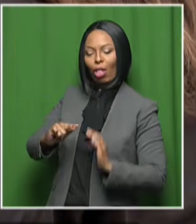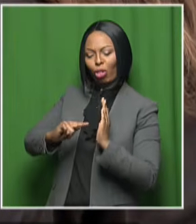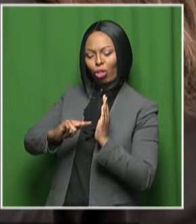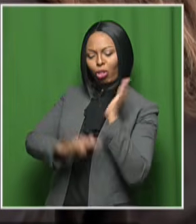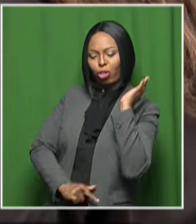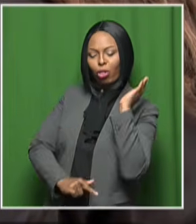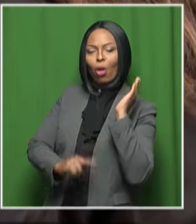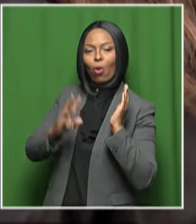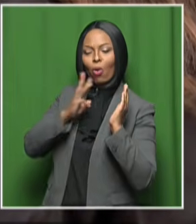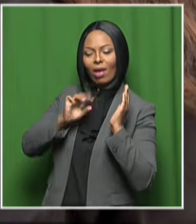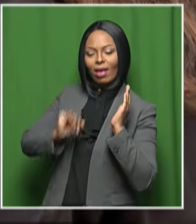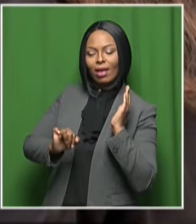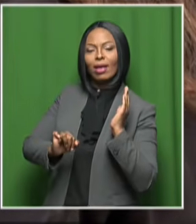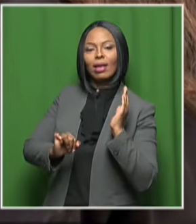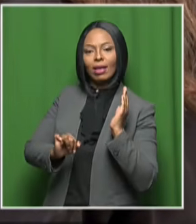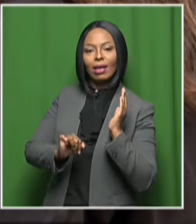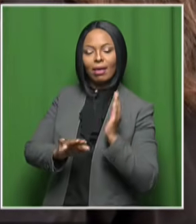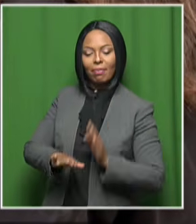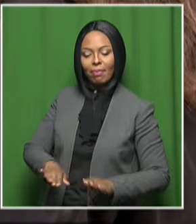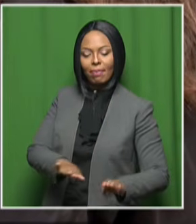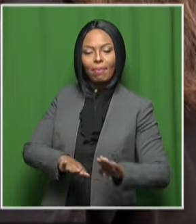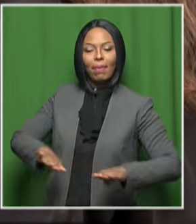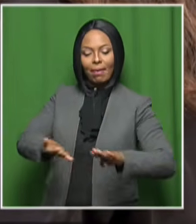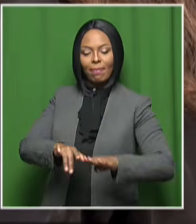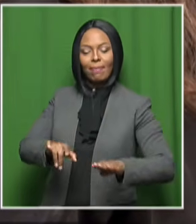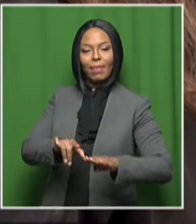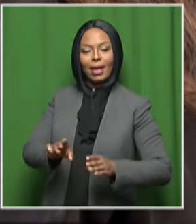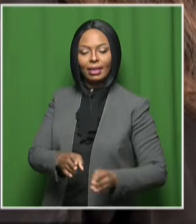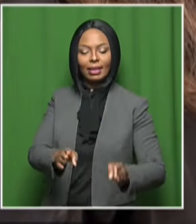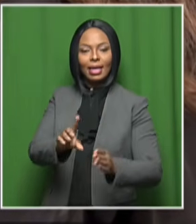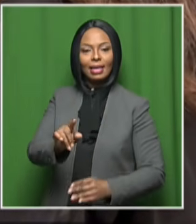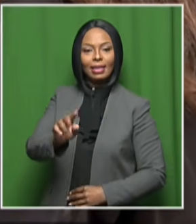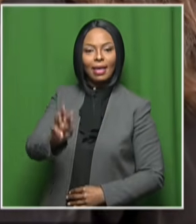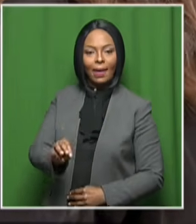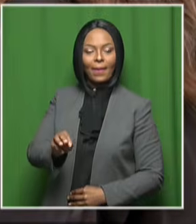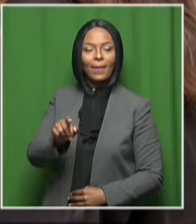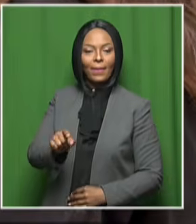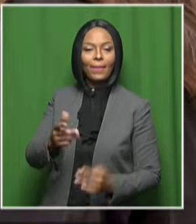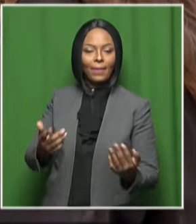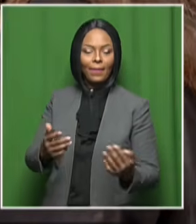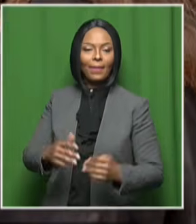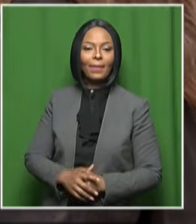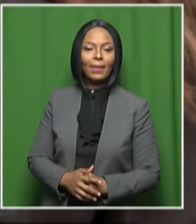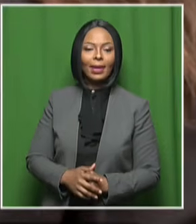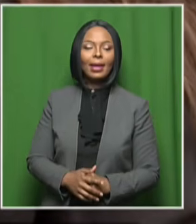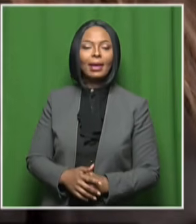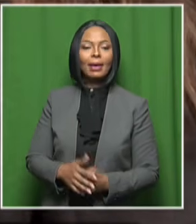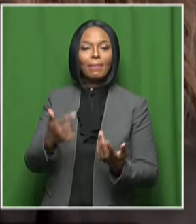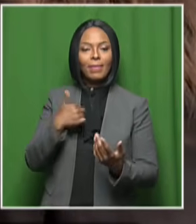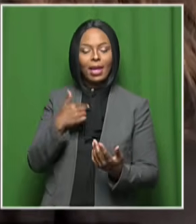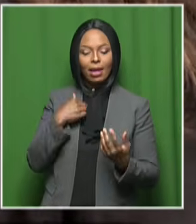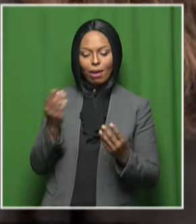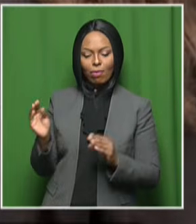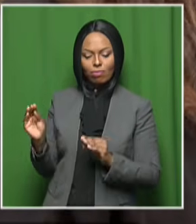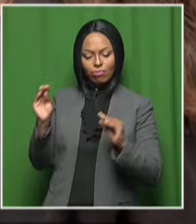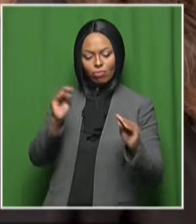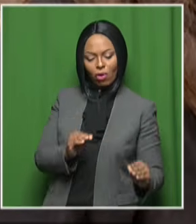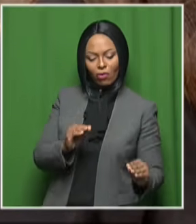think with what you've said when you said hello, is that I moved to Knysna